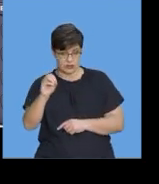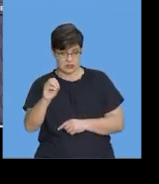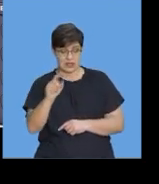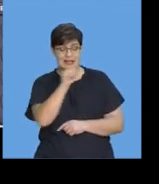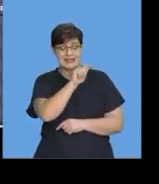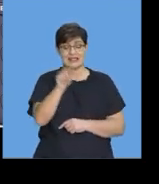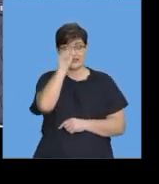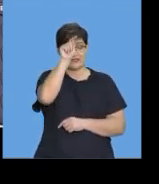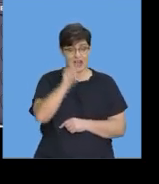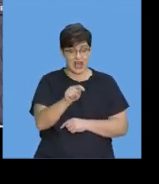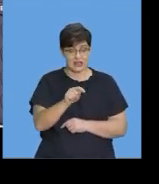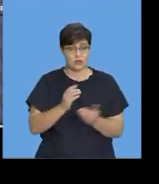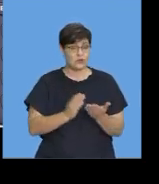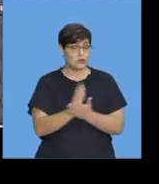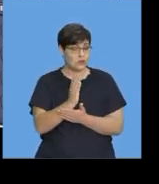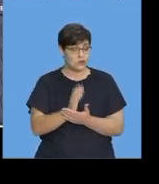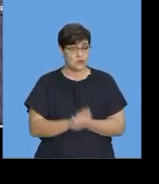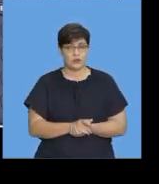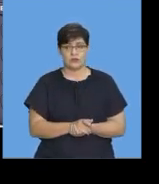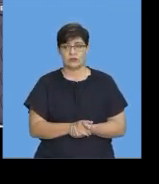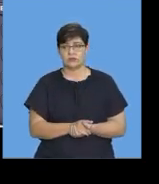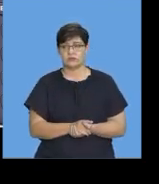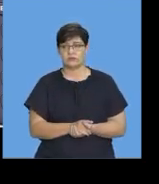and divide that by